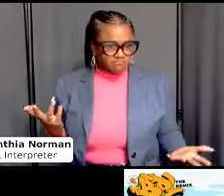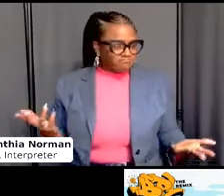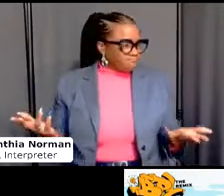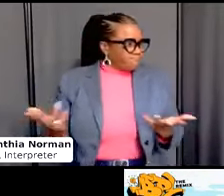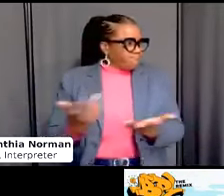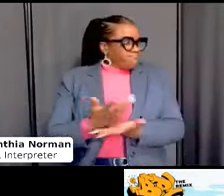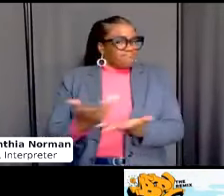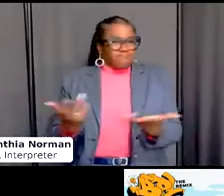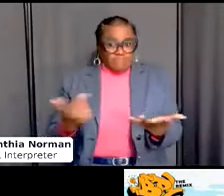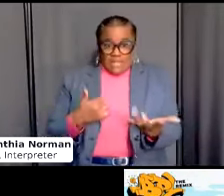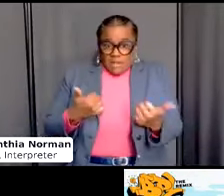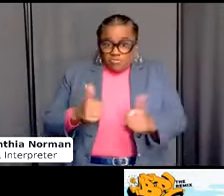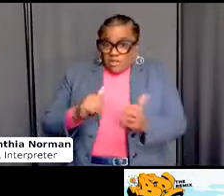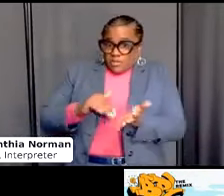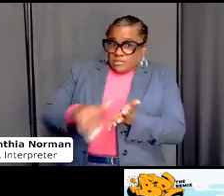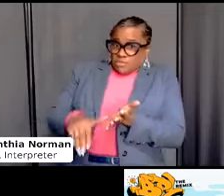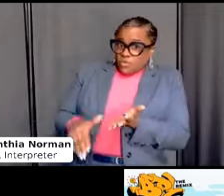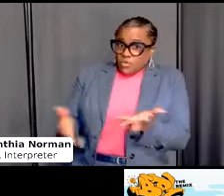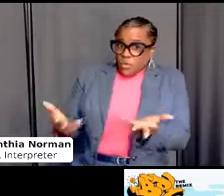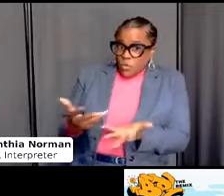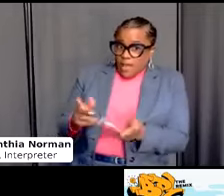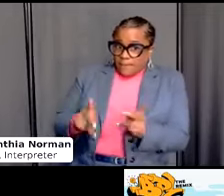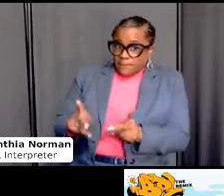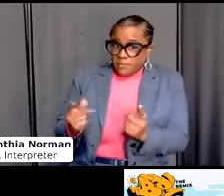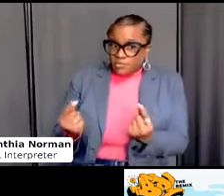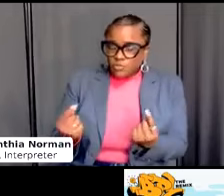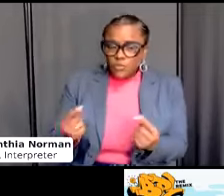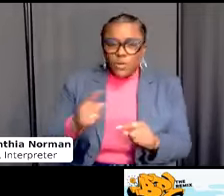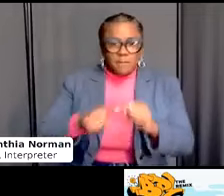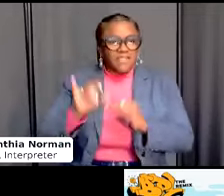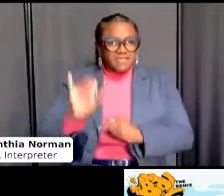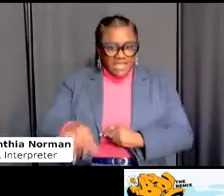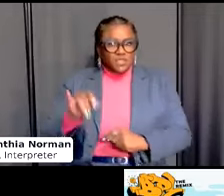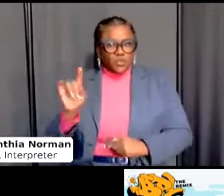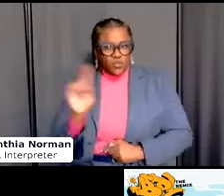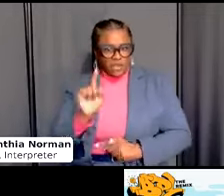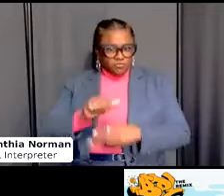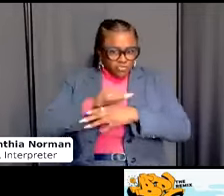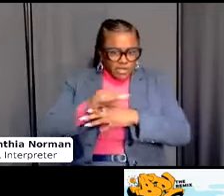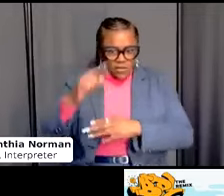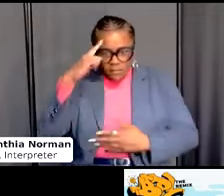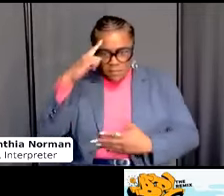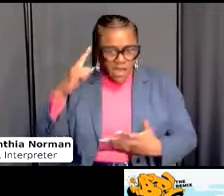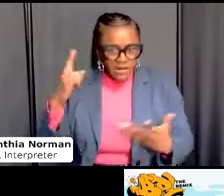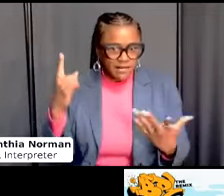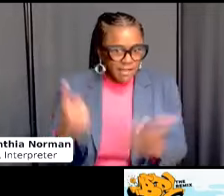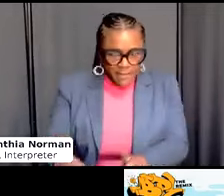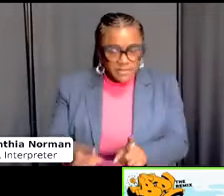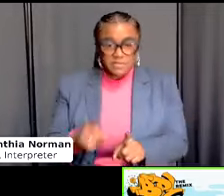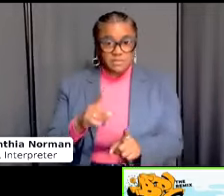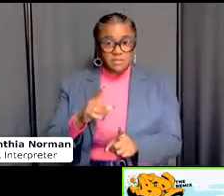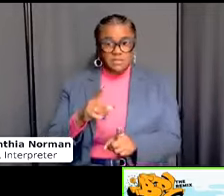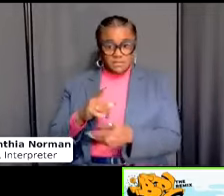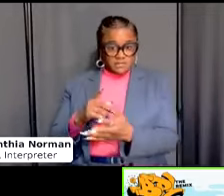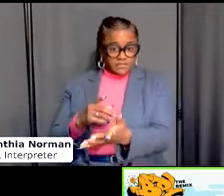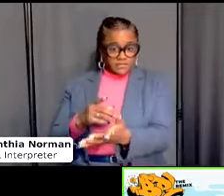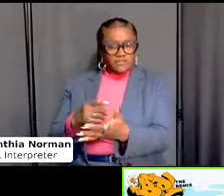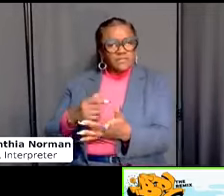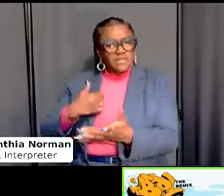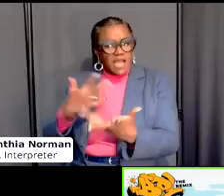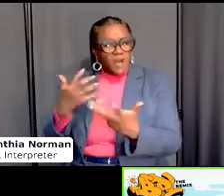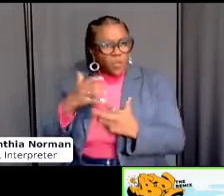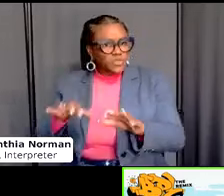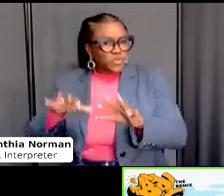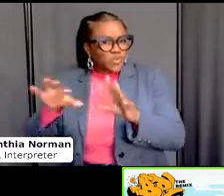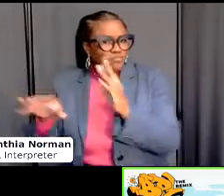not, I'm not trying to excuse what people do, but this is where the condition comes from, and that they control. I want to pick up